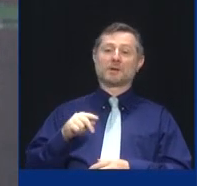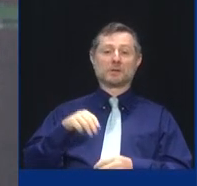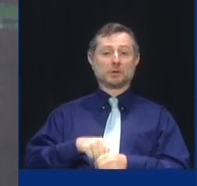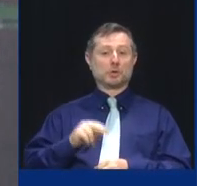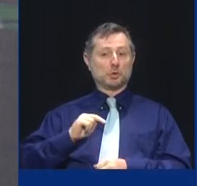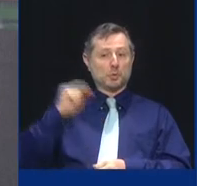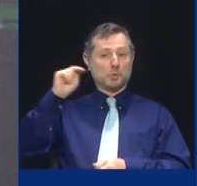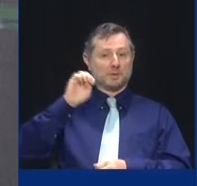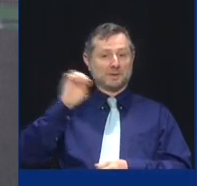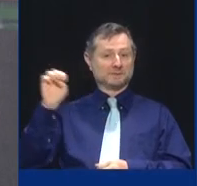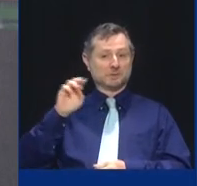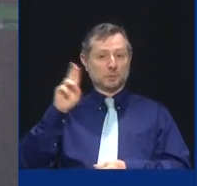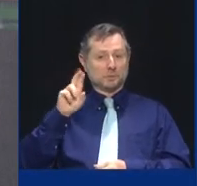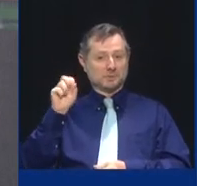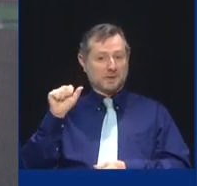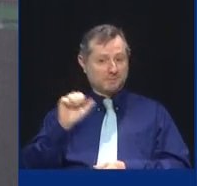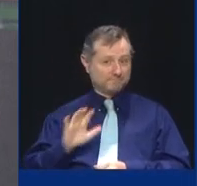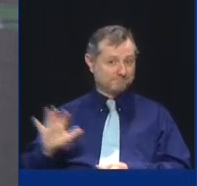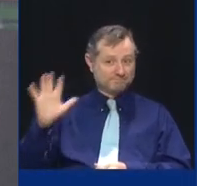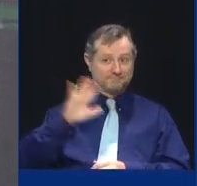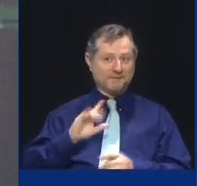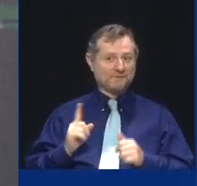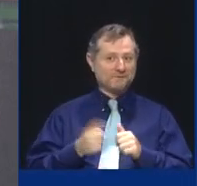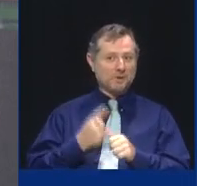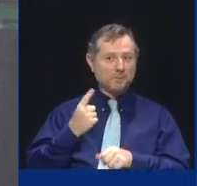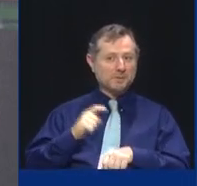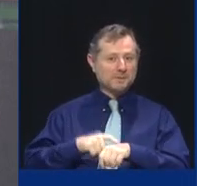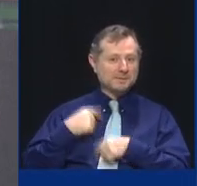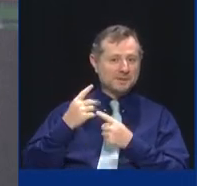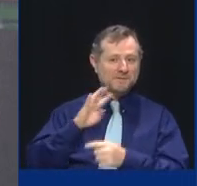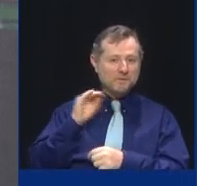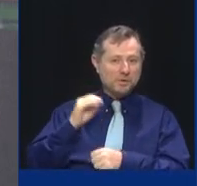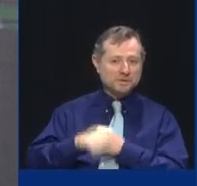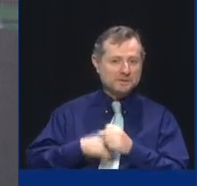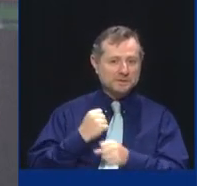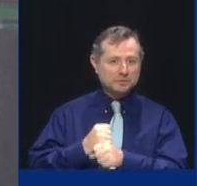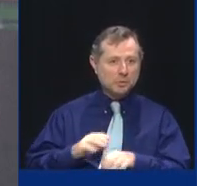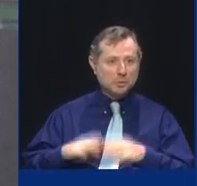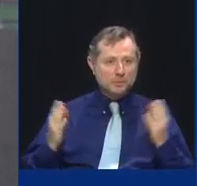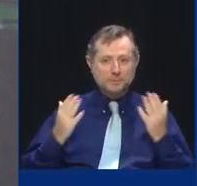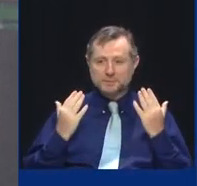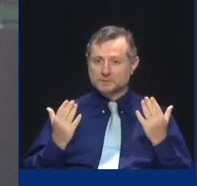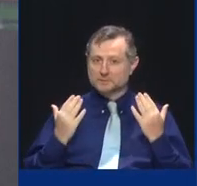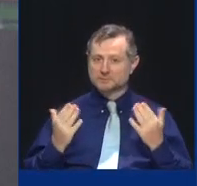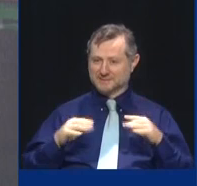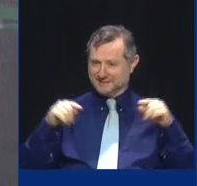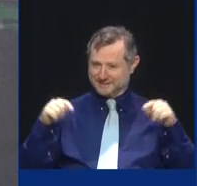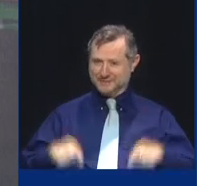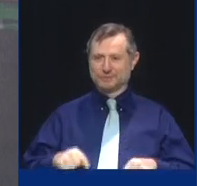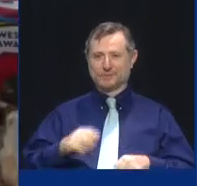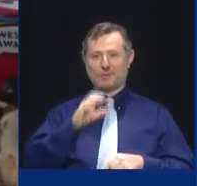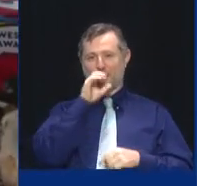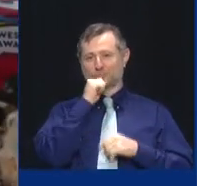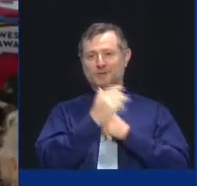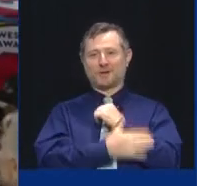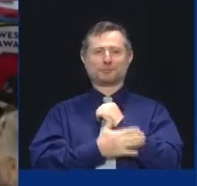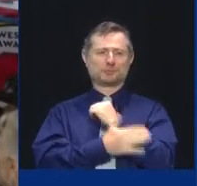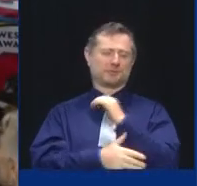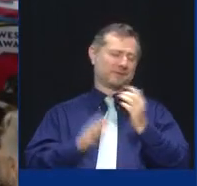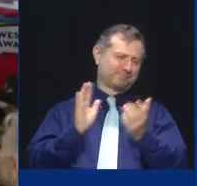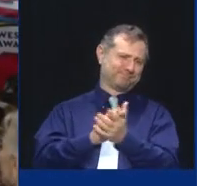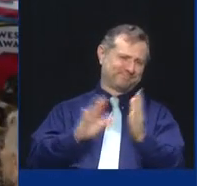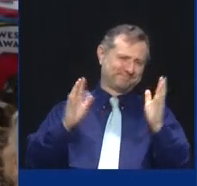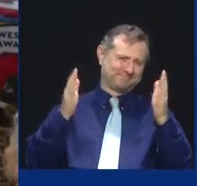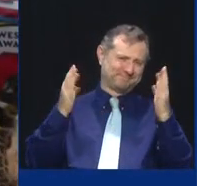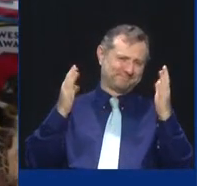Northeast United States in 40 years, and it's right here in Orange. Let's give it a big round of applause.